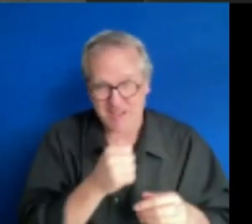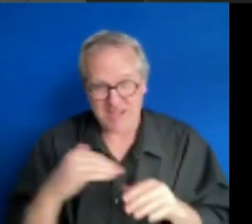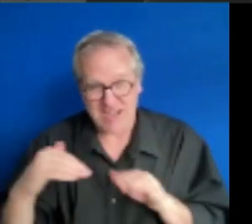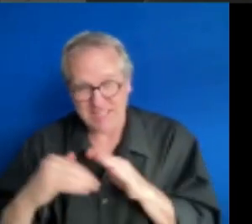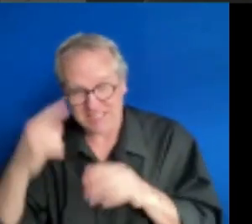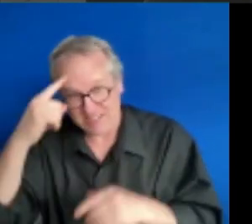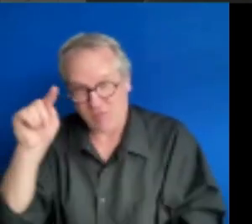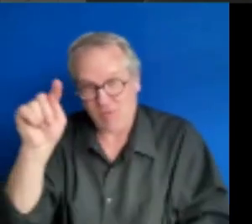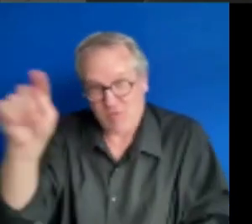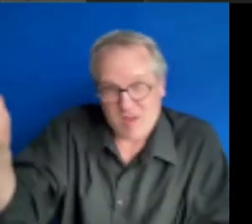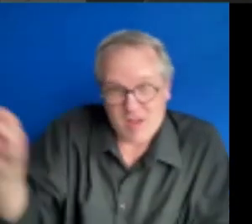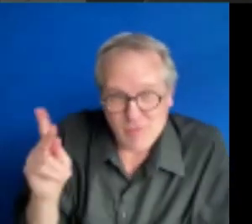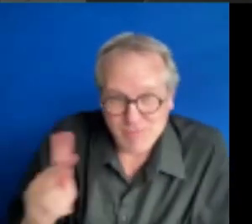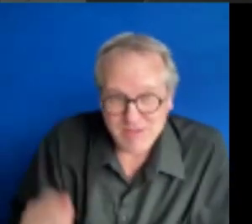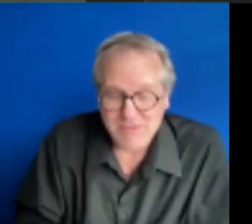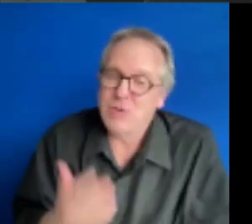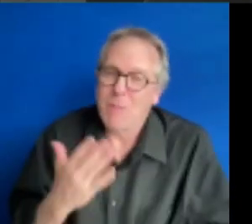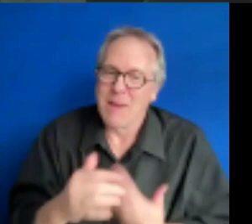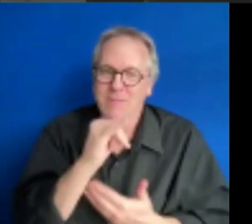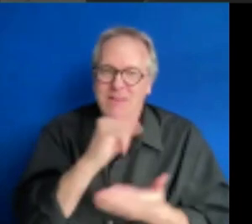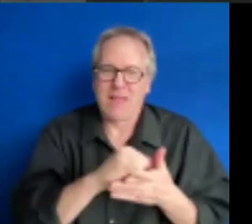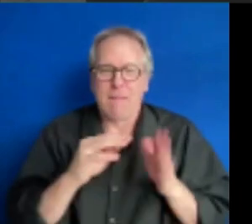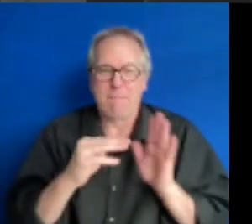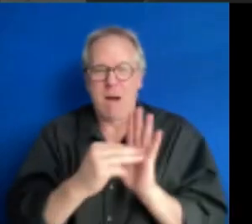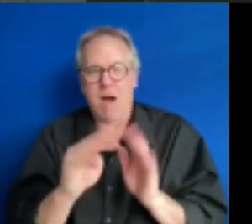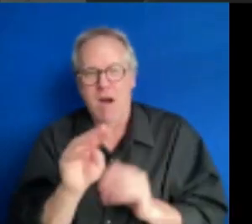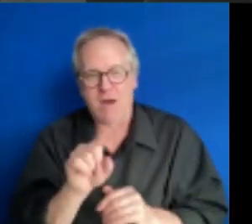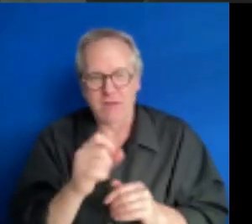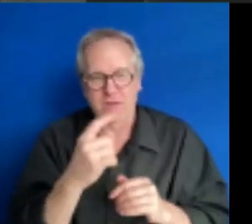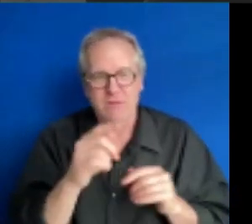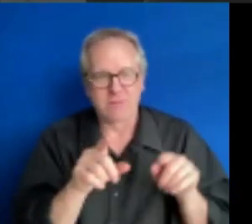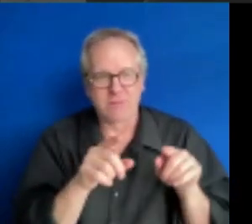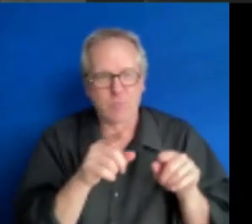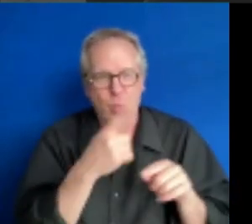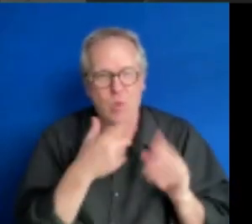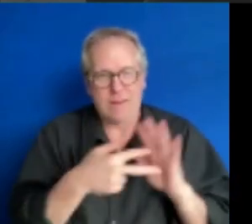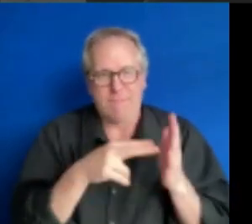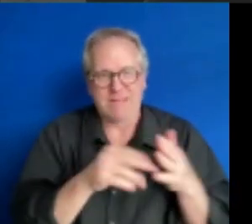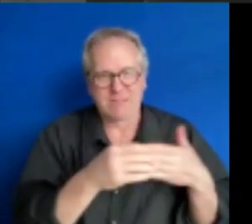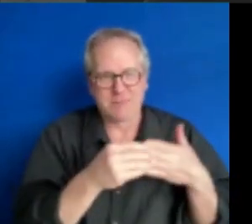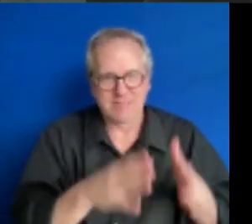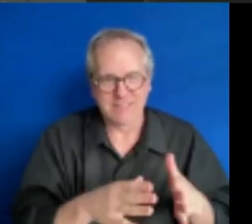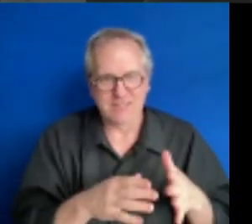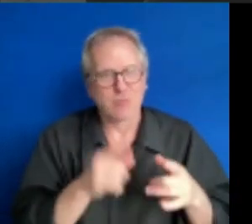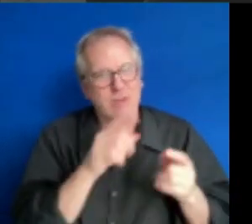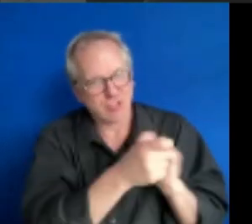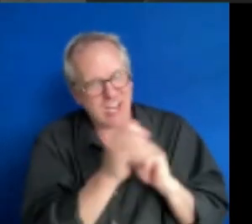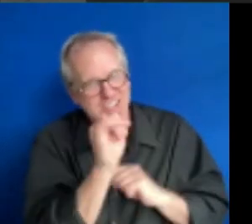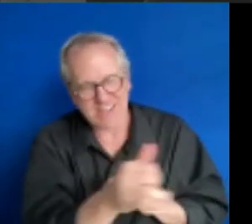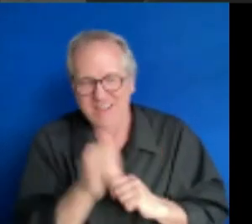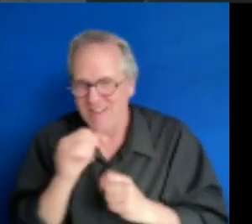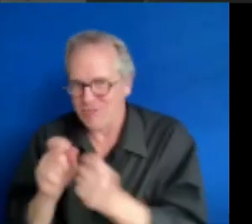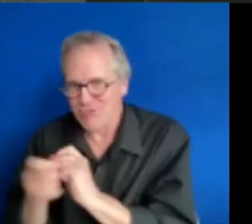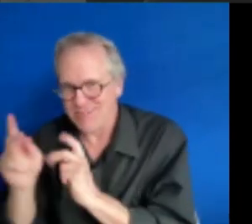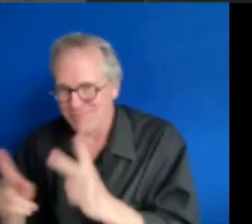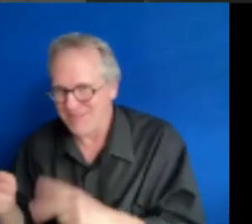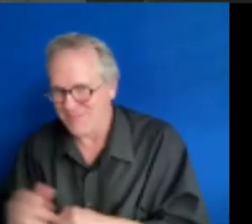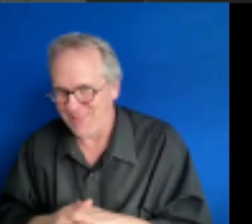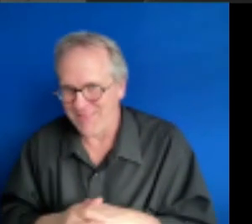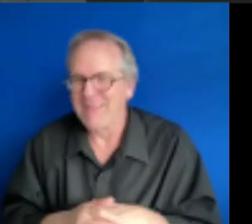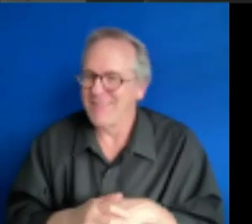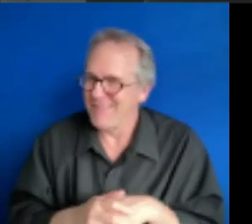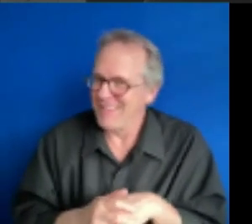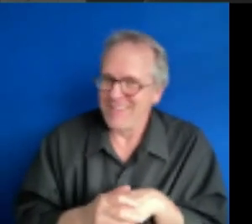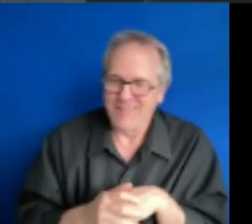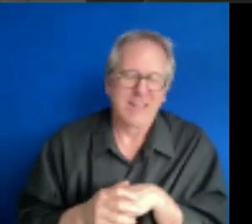everybody else. And so maybe we need to change the model instead of trying to change the people, right? So I think